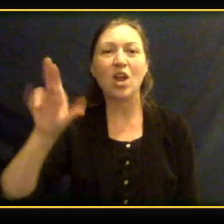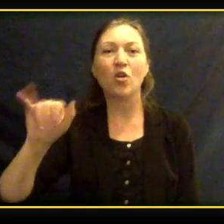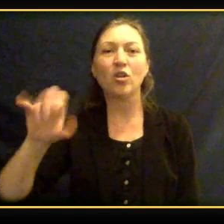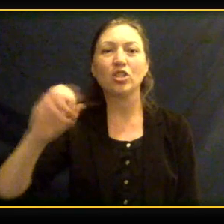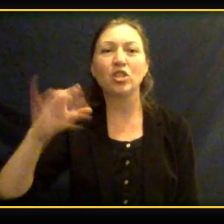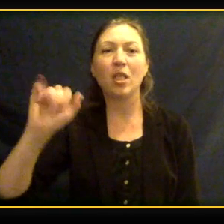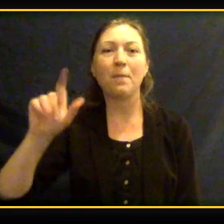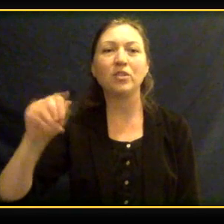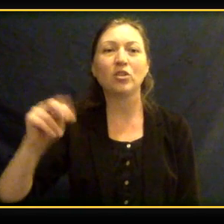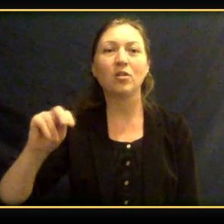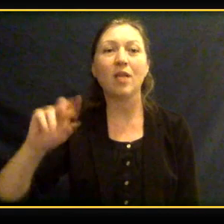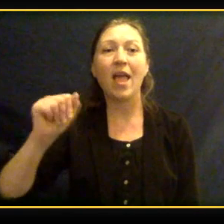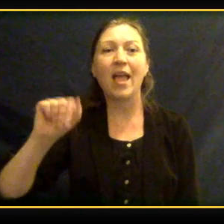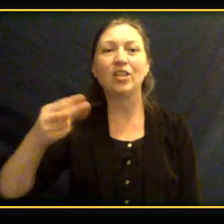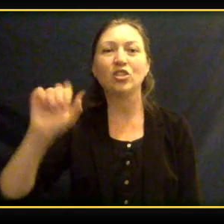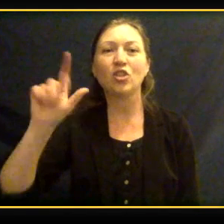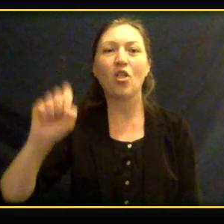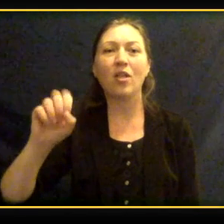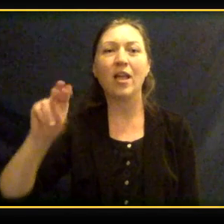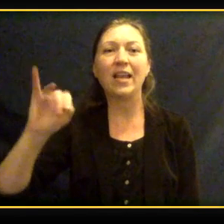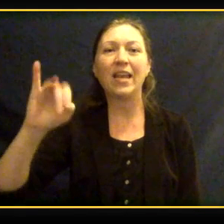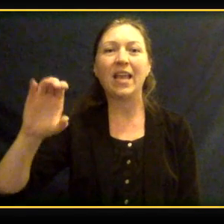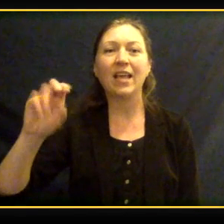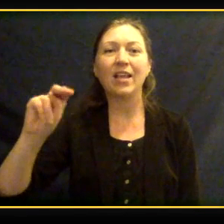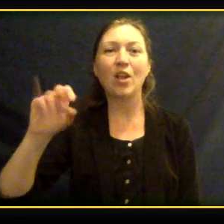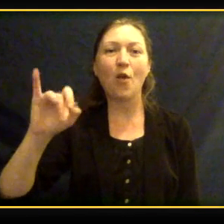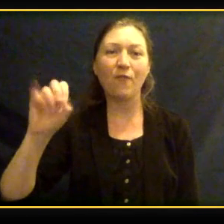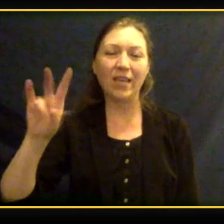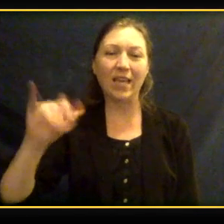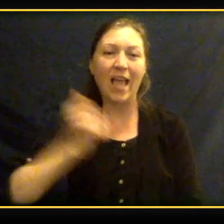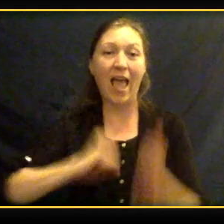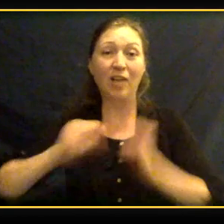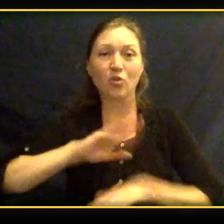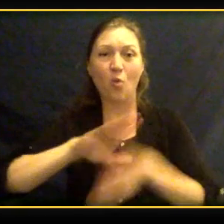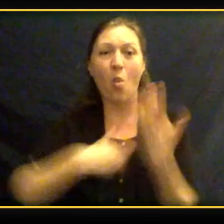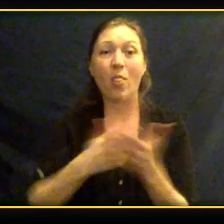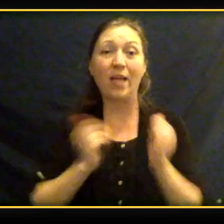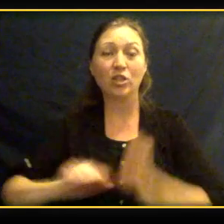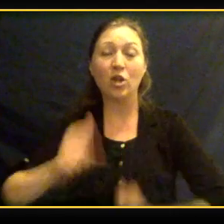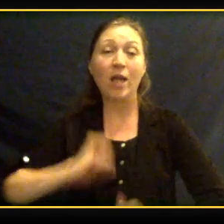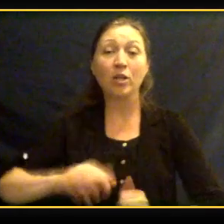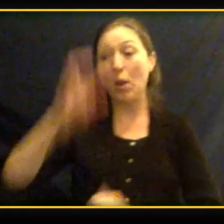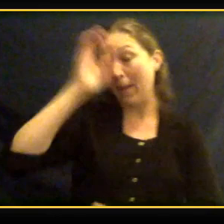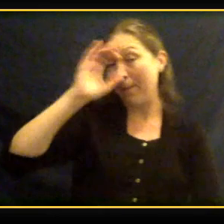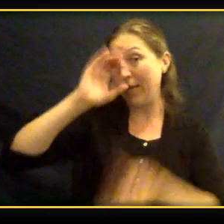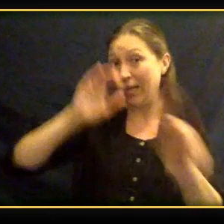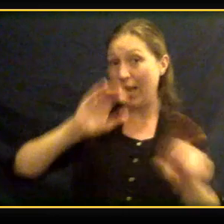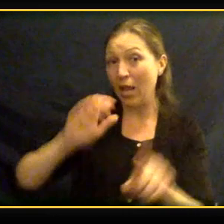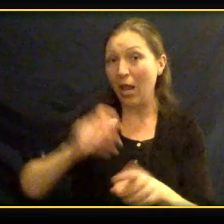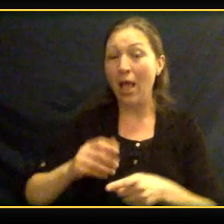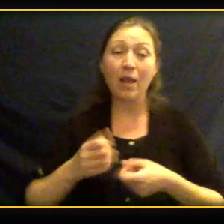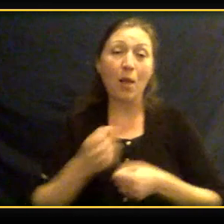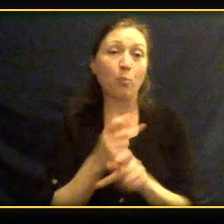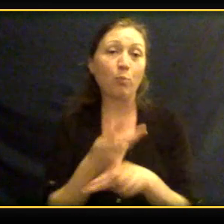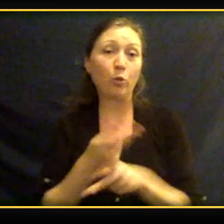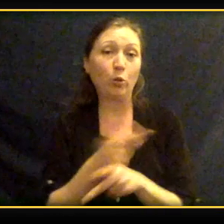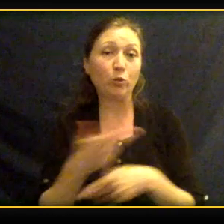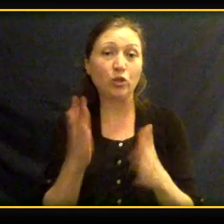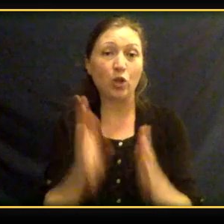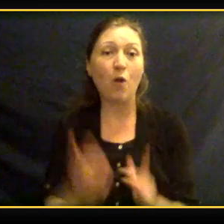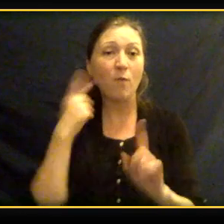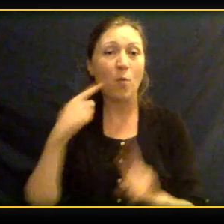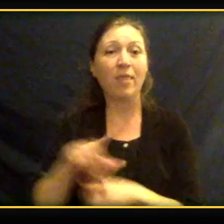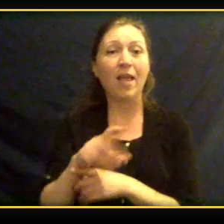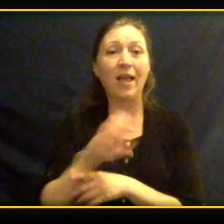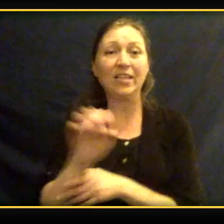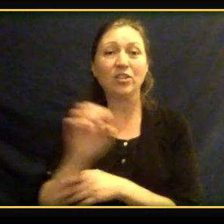actor Angel Jafria. I'm Nick Novicki, an actor, comedian, producer, and the founder and director of the Easter Sales Disability Film